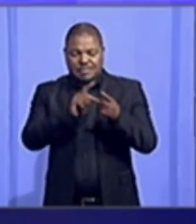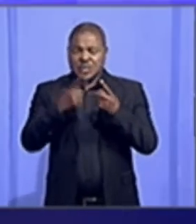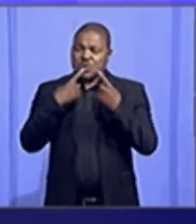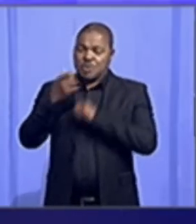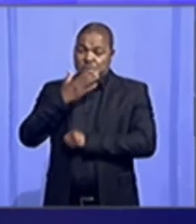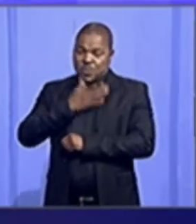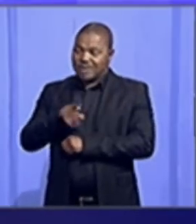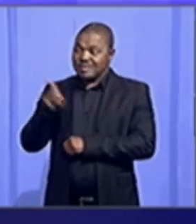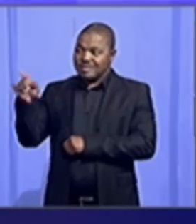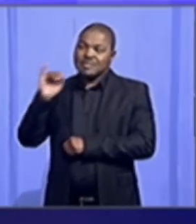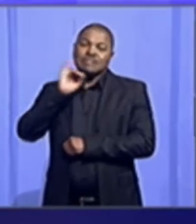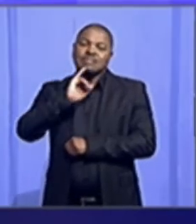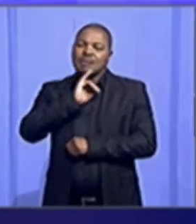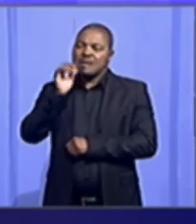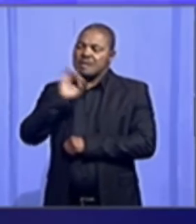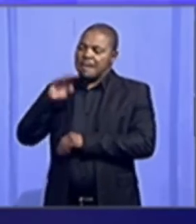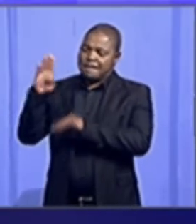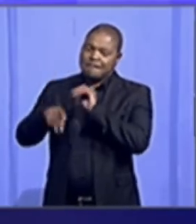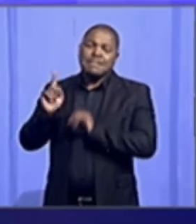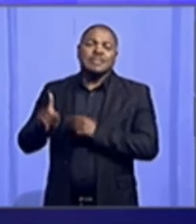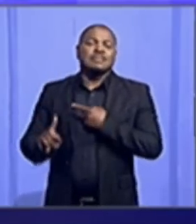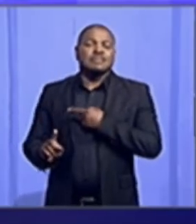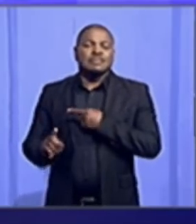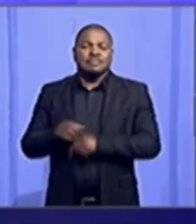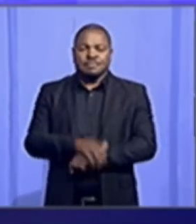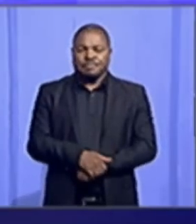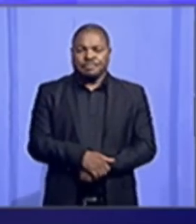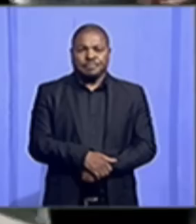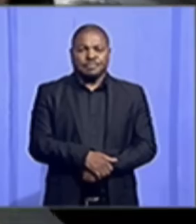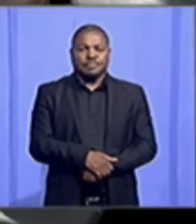be le dikotlo-qobello kgahlanong le Israel.